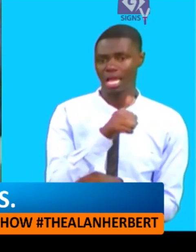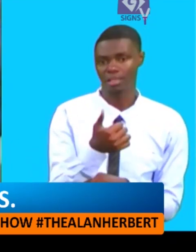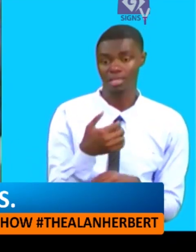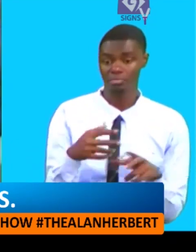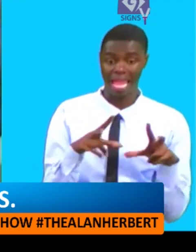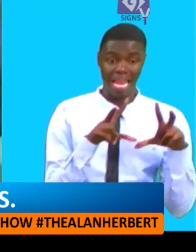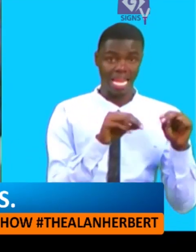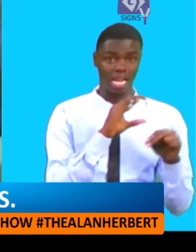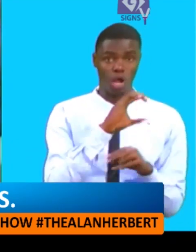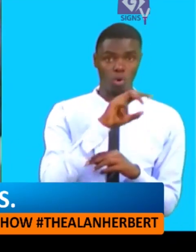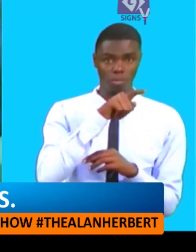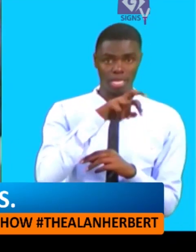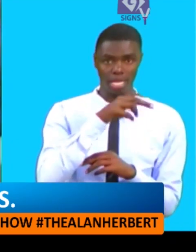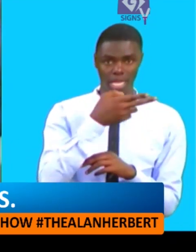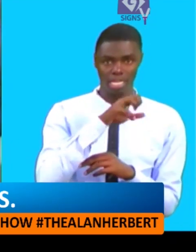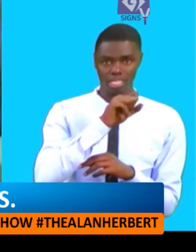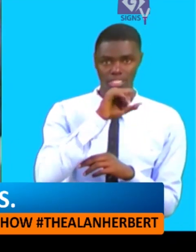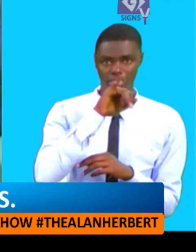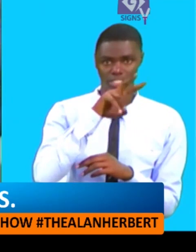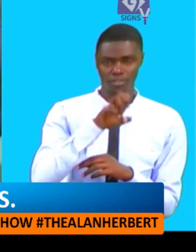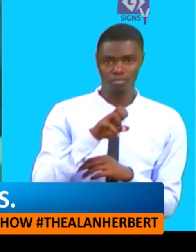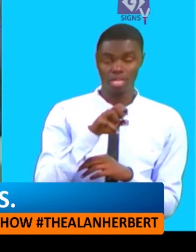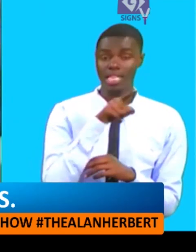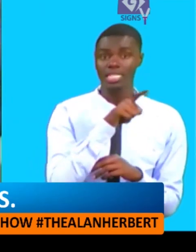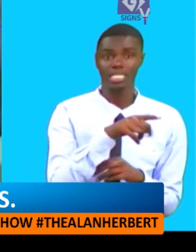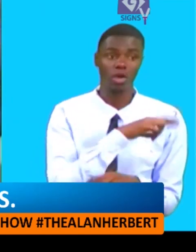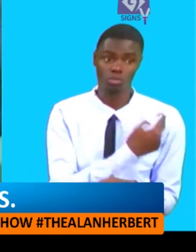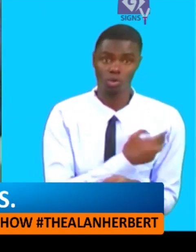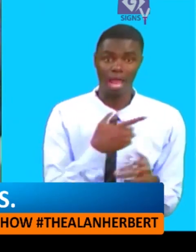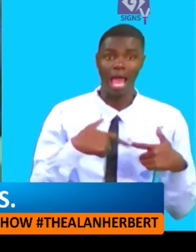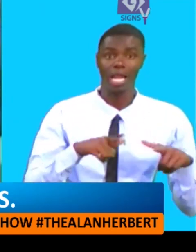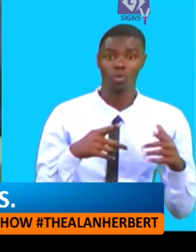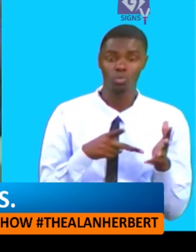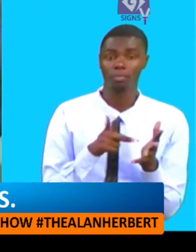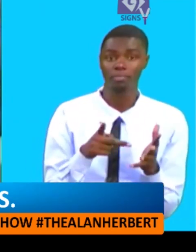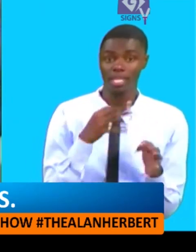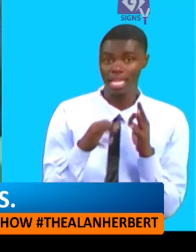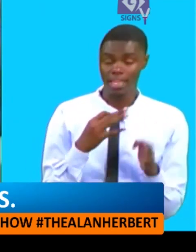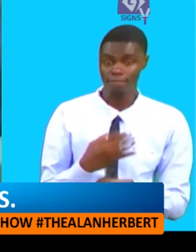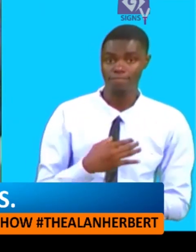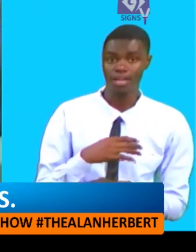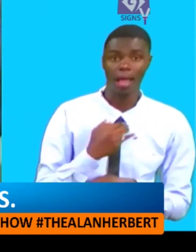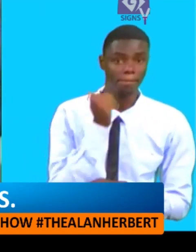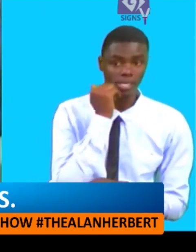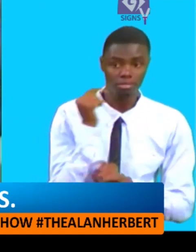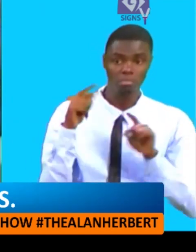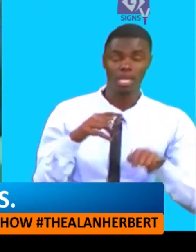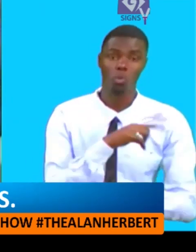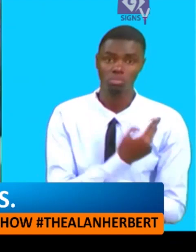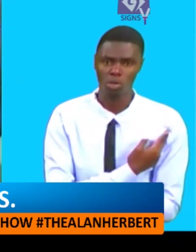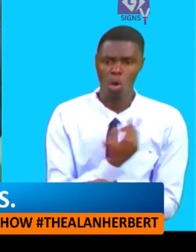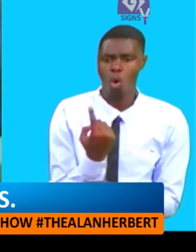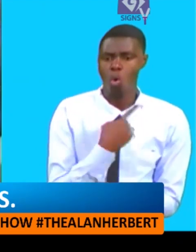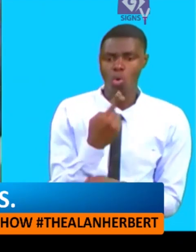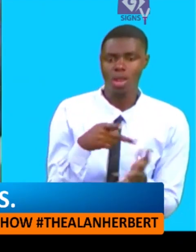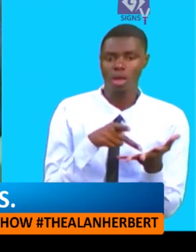these are facilities we have allowed to co-charge. So if a patient visits a facility that is non-comprehensive, you'll only pay a